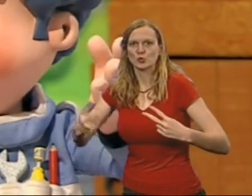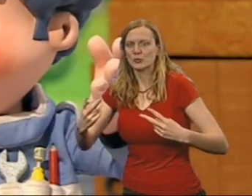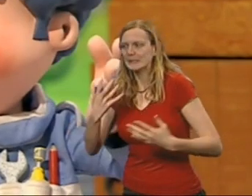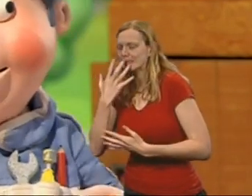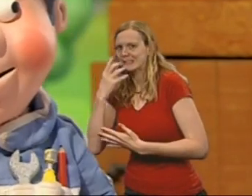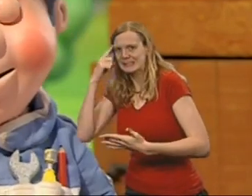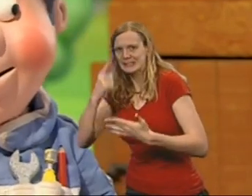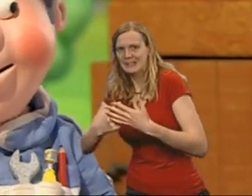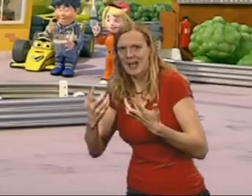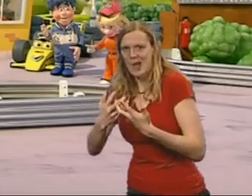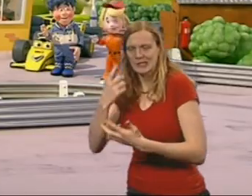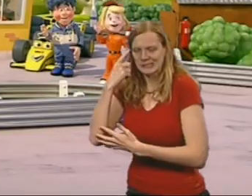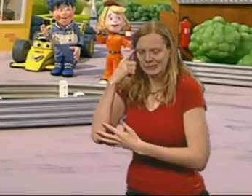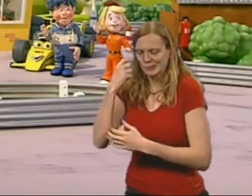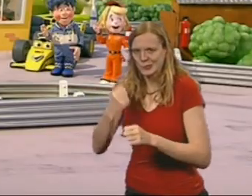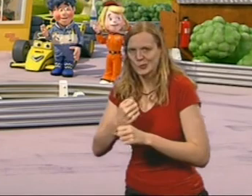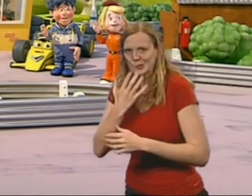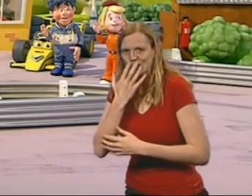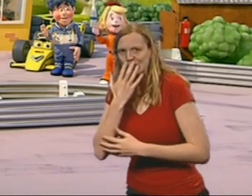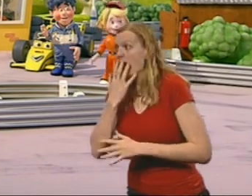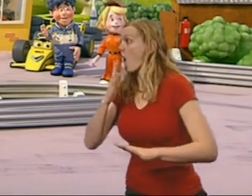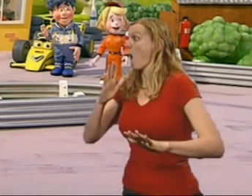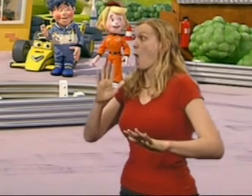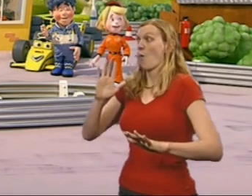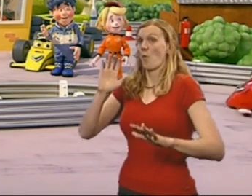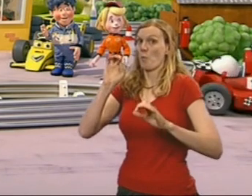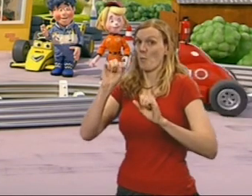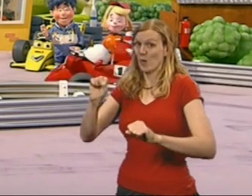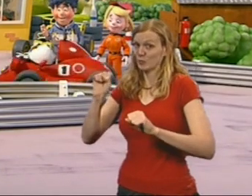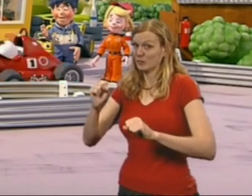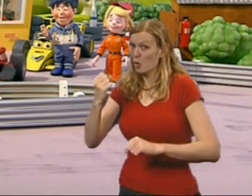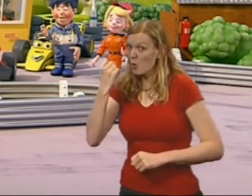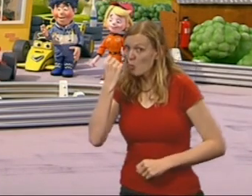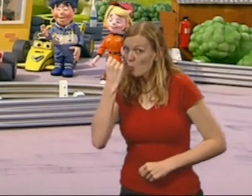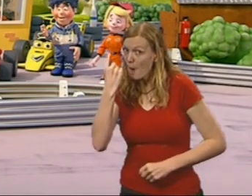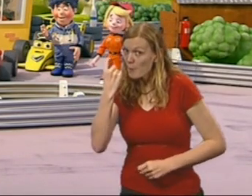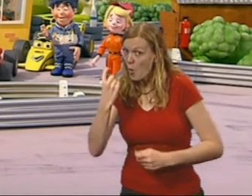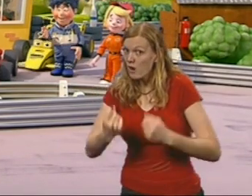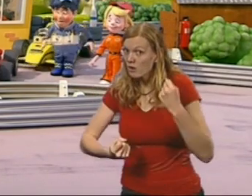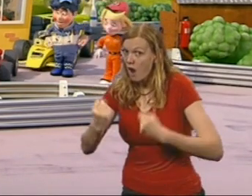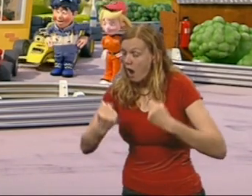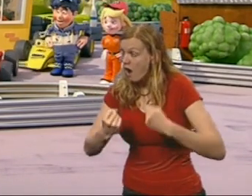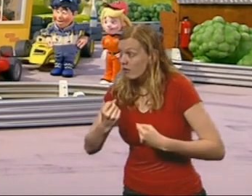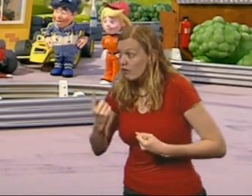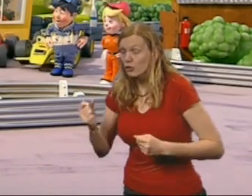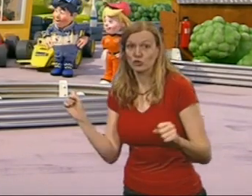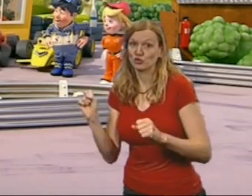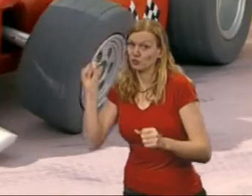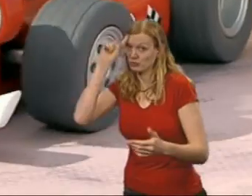do? Just a minute. One car hasn't voted yet. Hi, everybody!